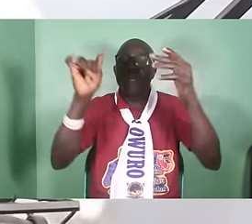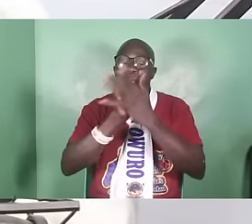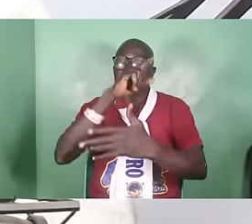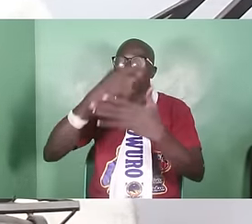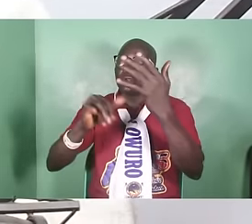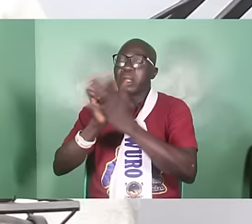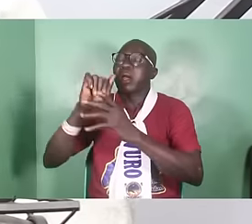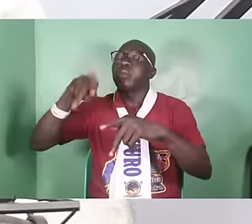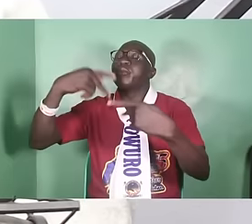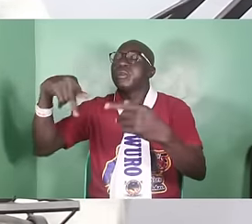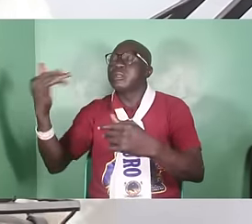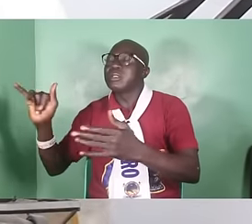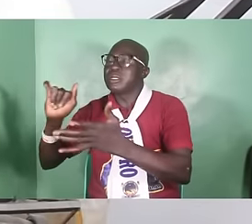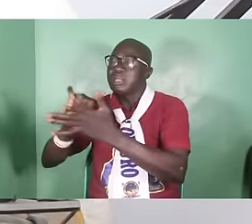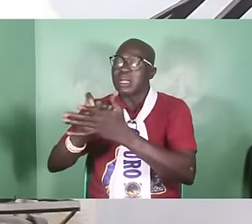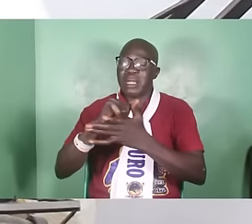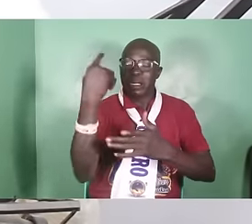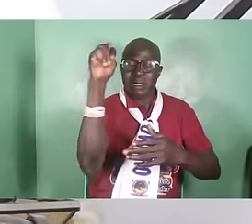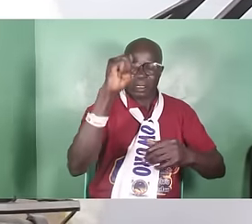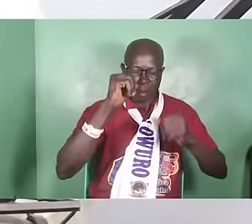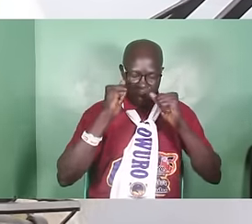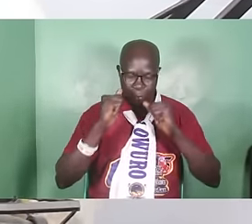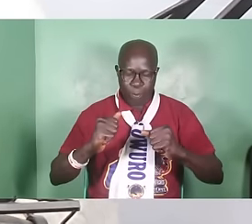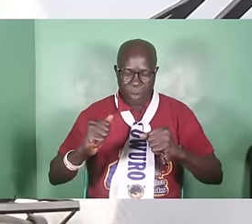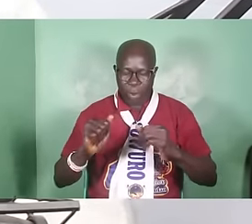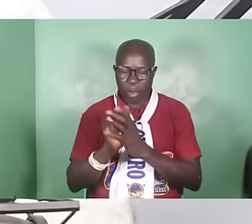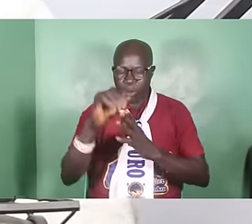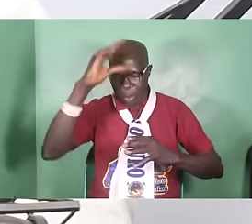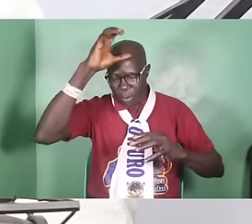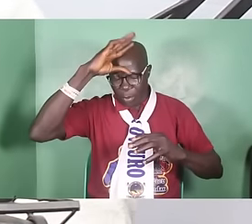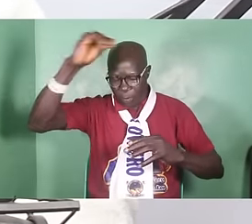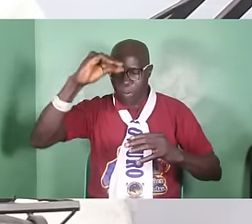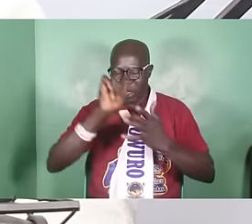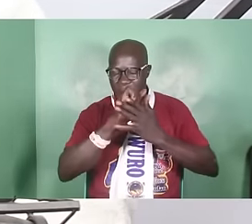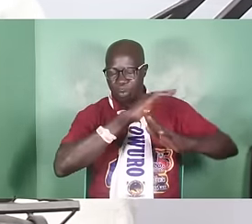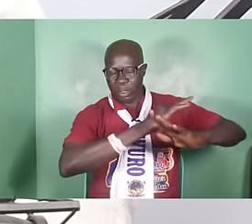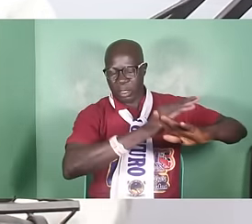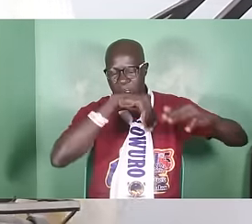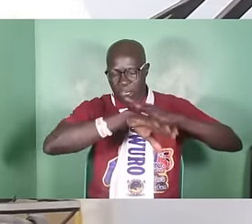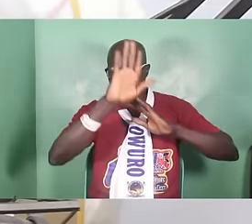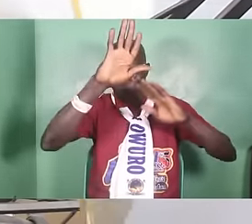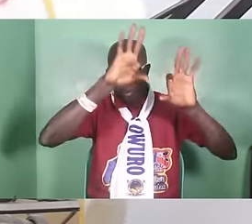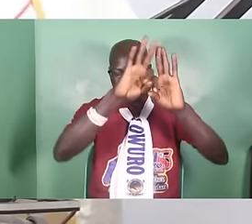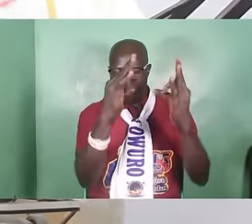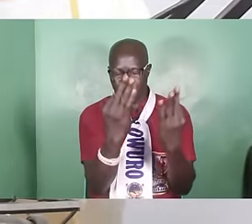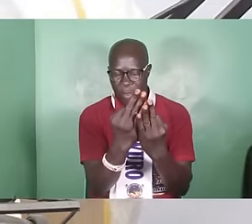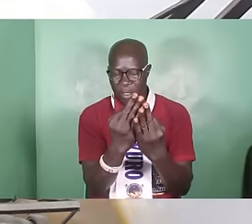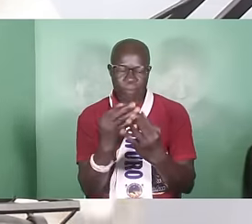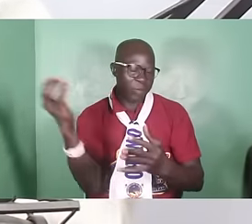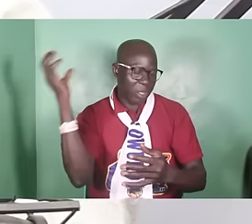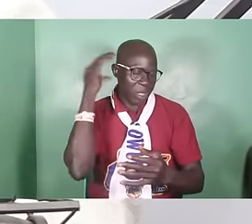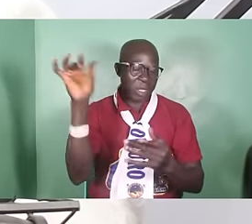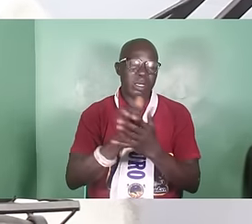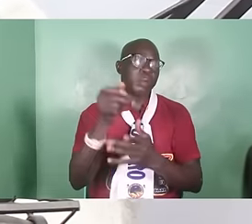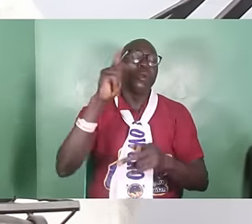o. What I pronounce is this. Agbara eniyan ton da won duro le re. The power of men that lead them in their family. O gbo ileri ileri o